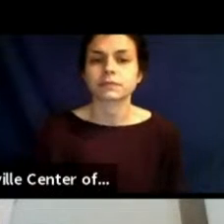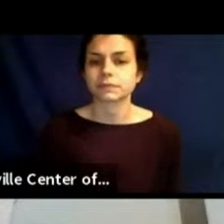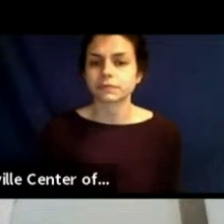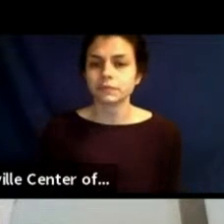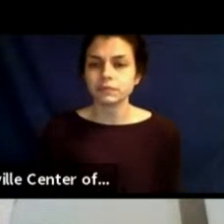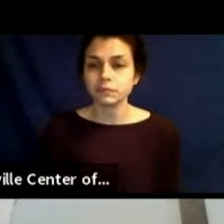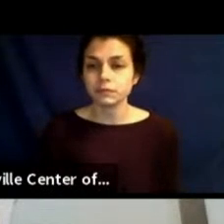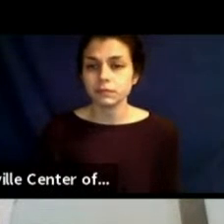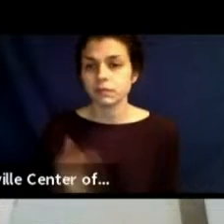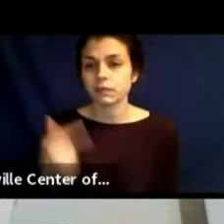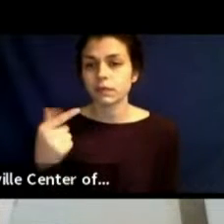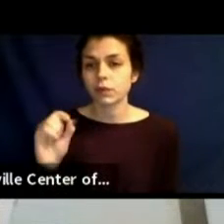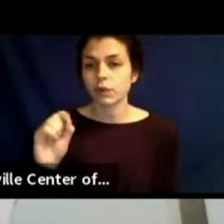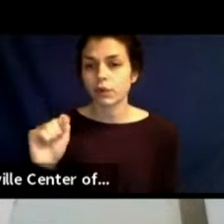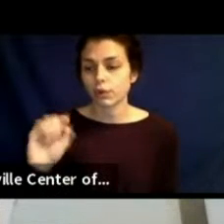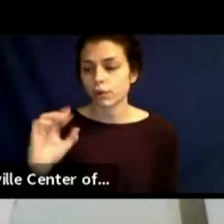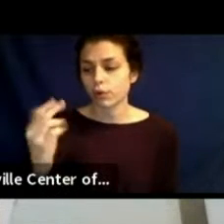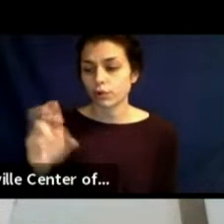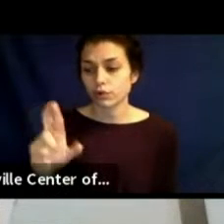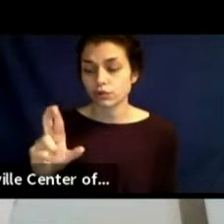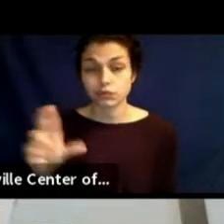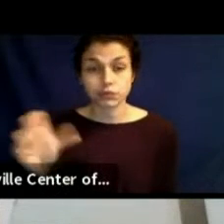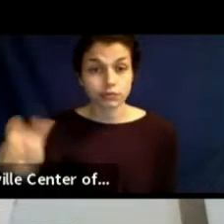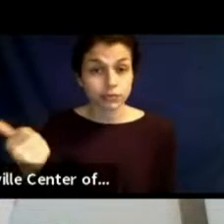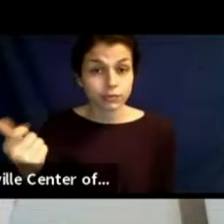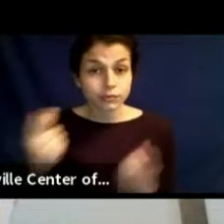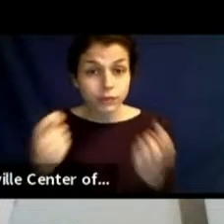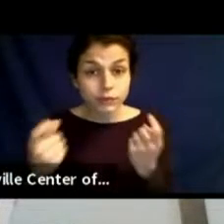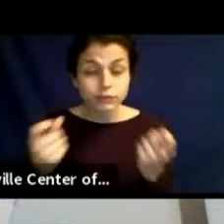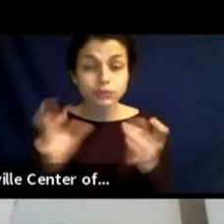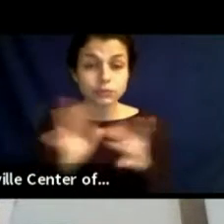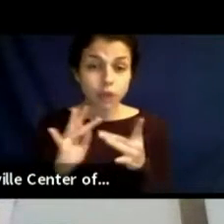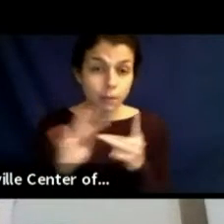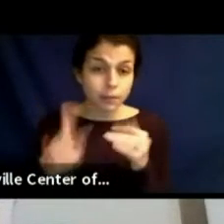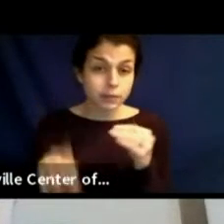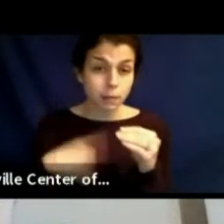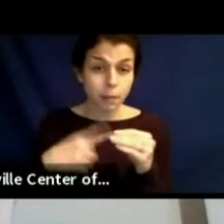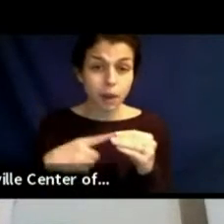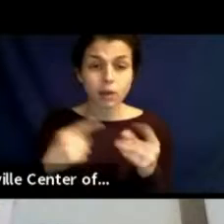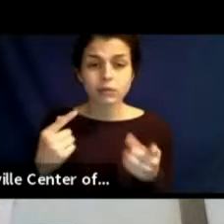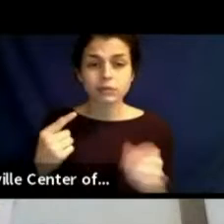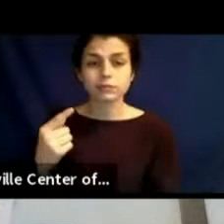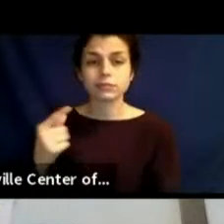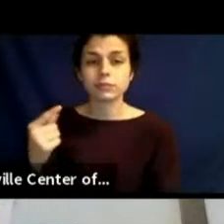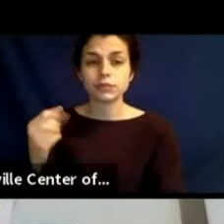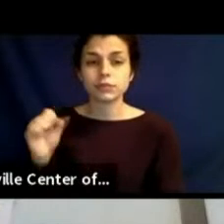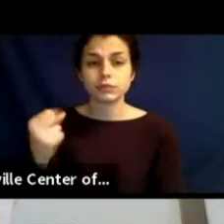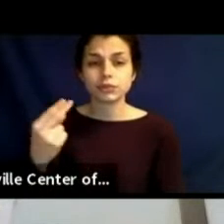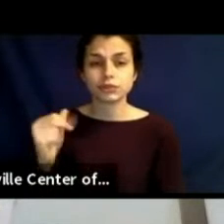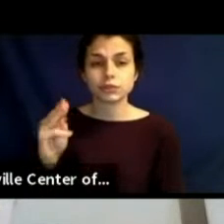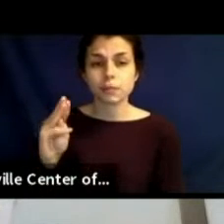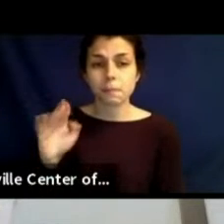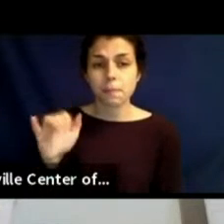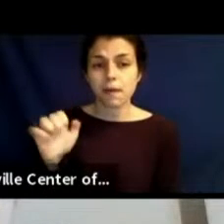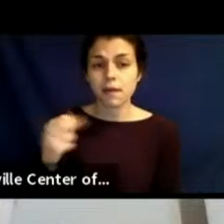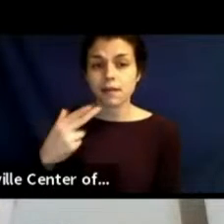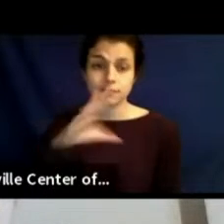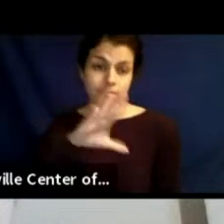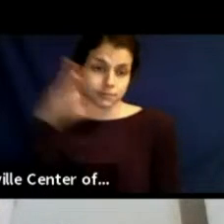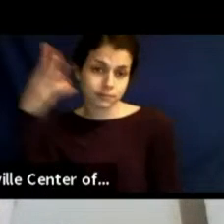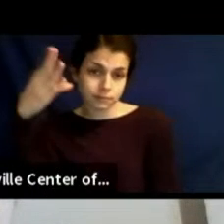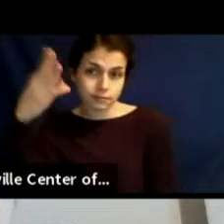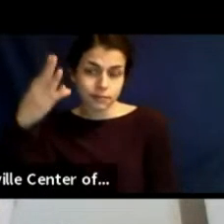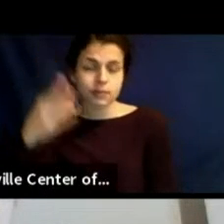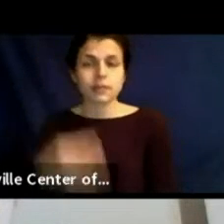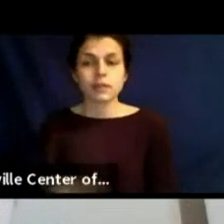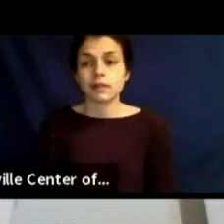Any other comments or discussions on Dr. Shamia's report this evening? If not, as always, we really appreciate it. Timely and